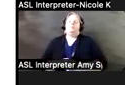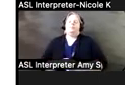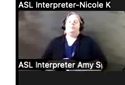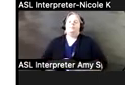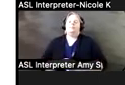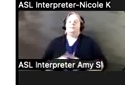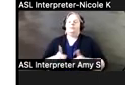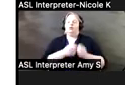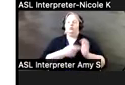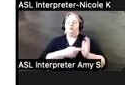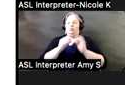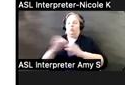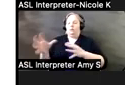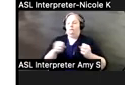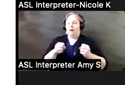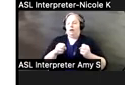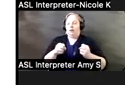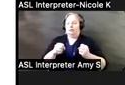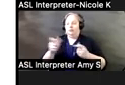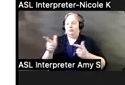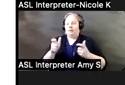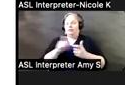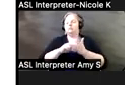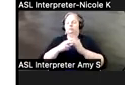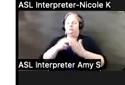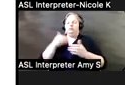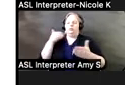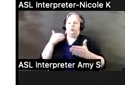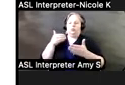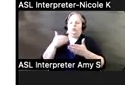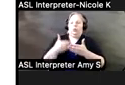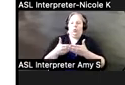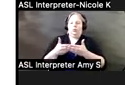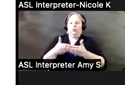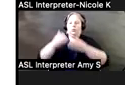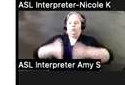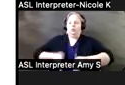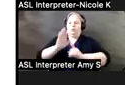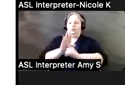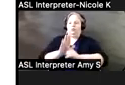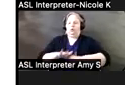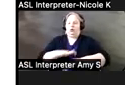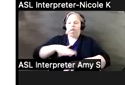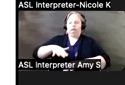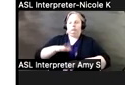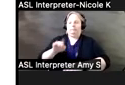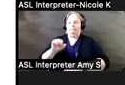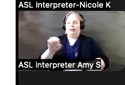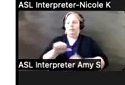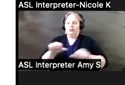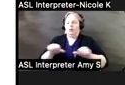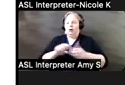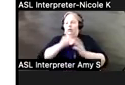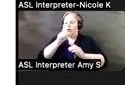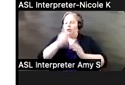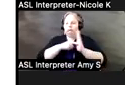a faster speed of access closer to kind of their base area, so they don't require a lot of movement to